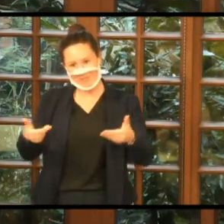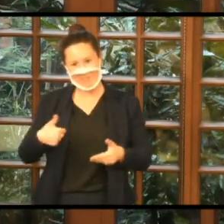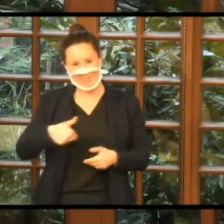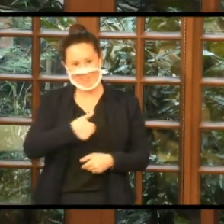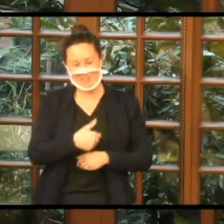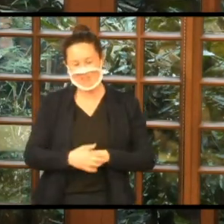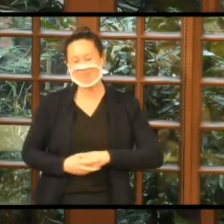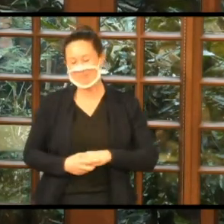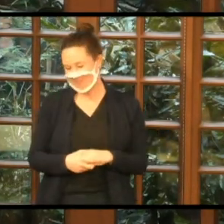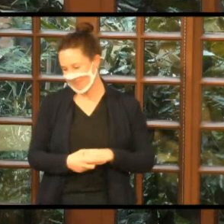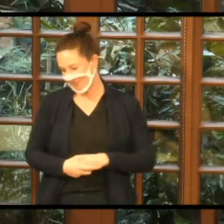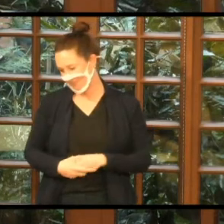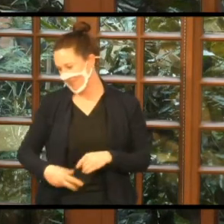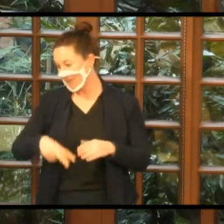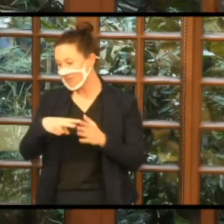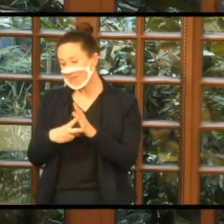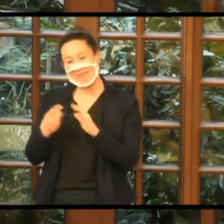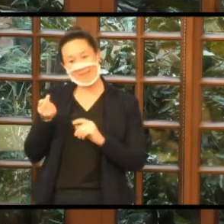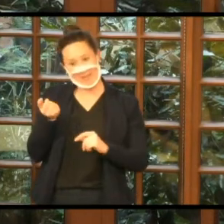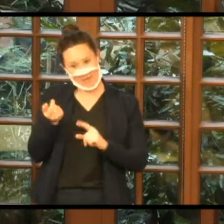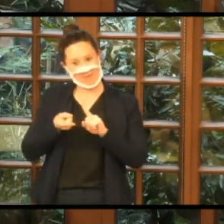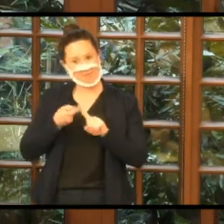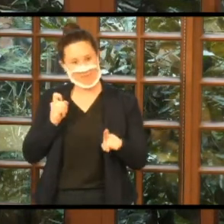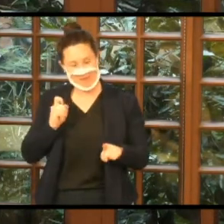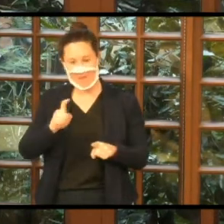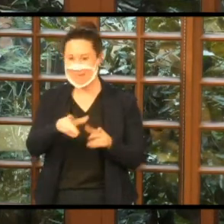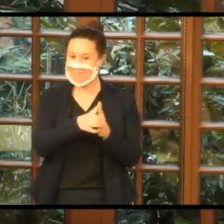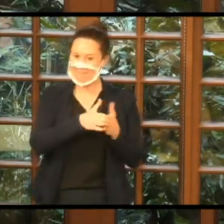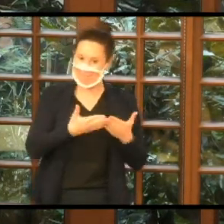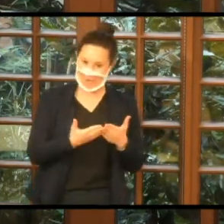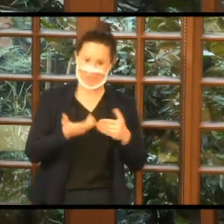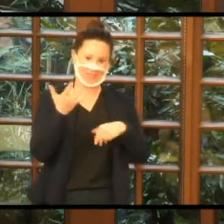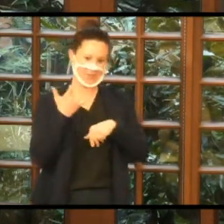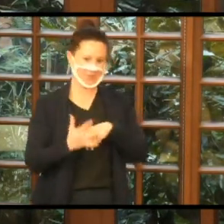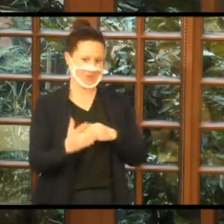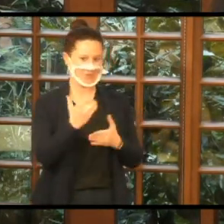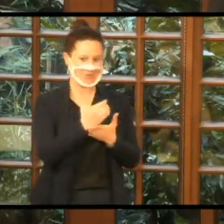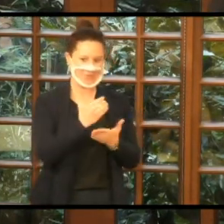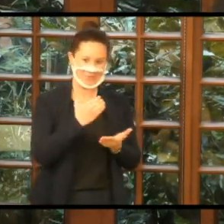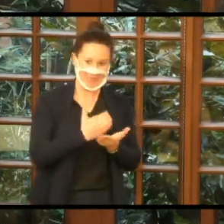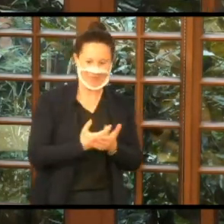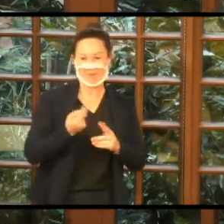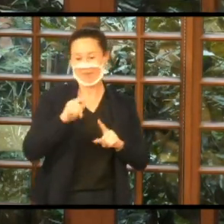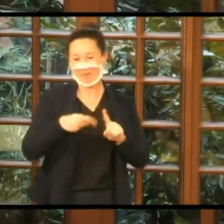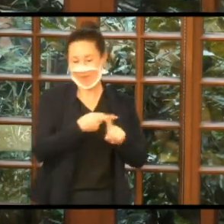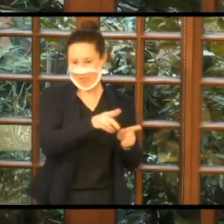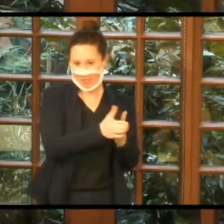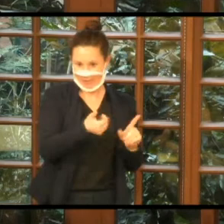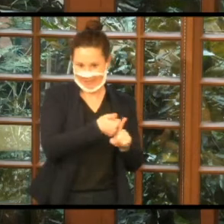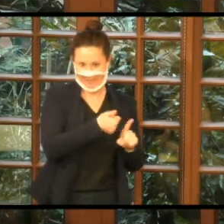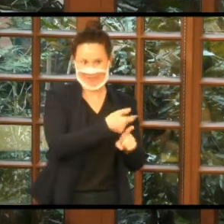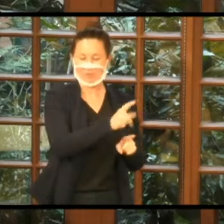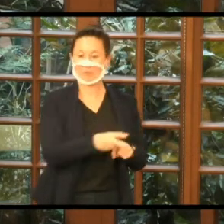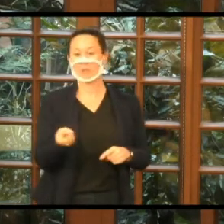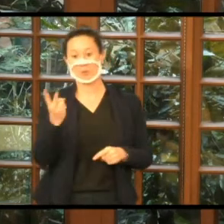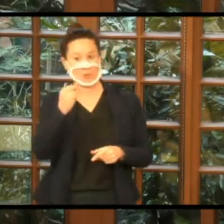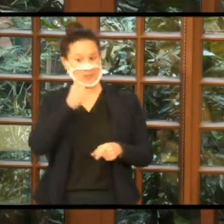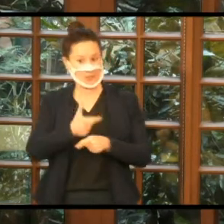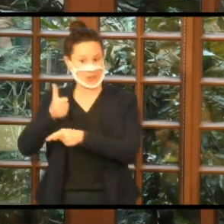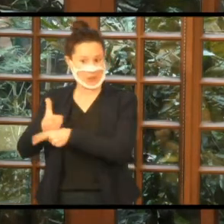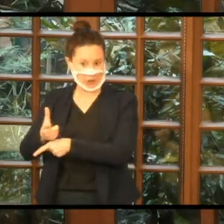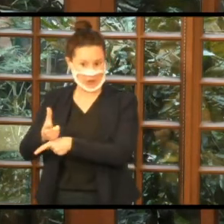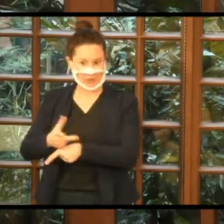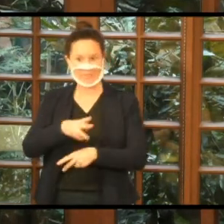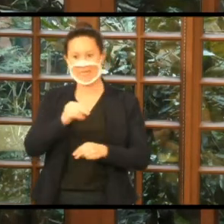having us all. I'm gonna read a little bit from the book, an early chapter. a little bit about it. It's about two sisters, an